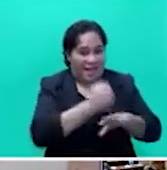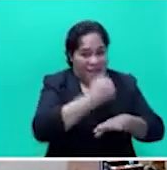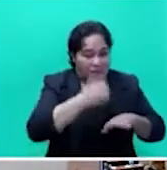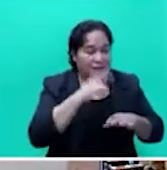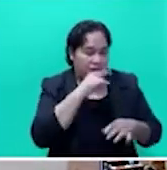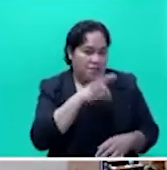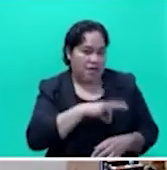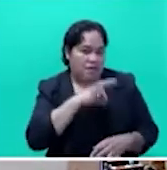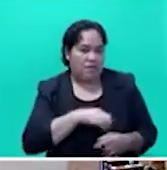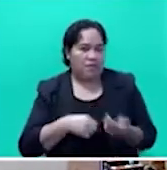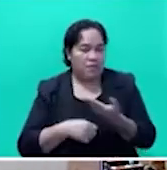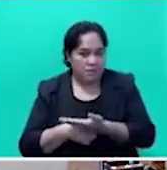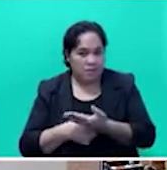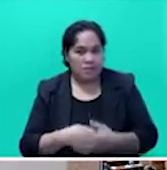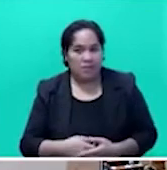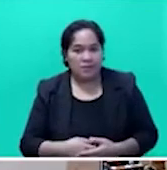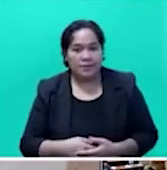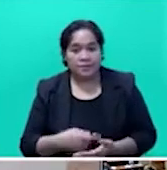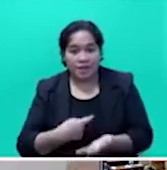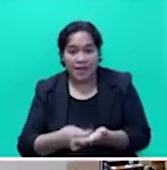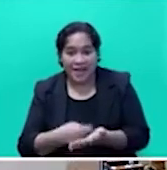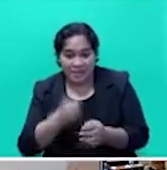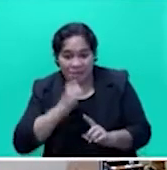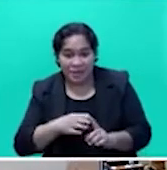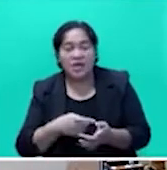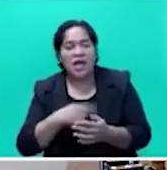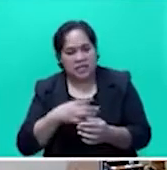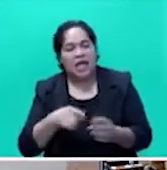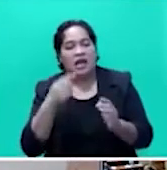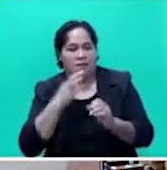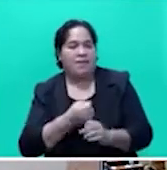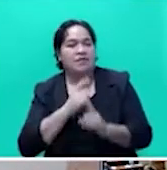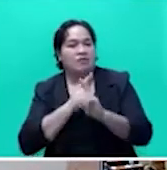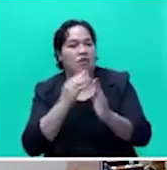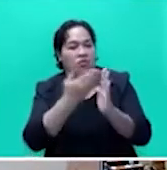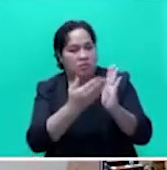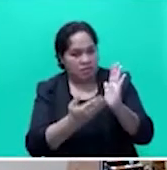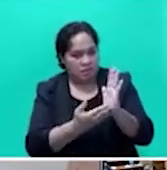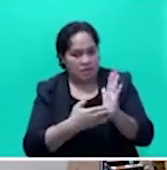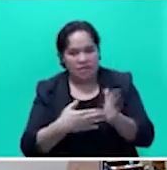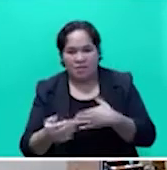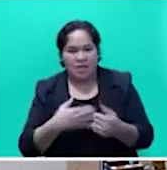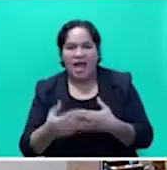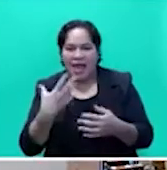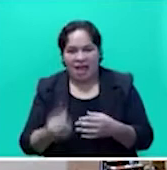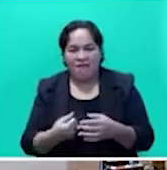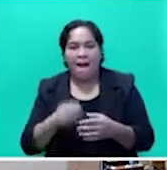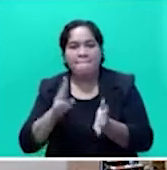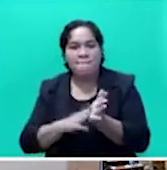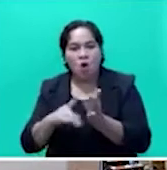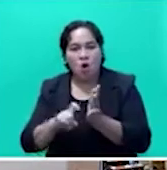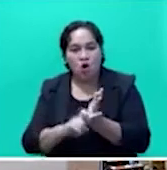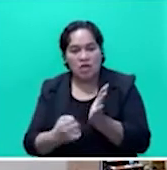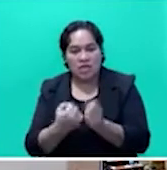from that. A lessee is still bound by the terms and conditions of the lease, whether or not he or she has a mortgage and